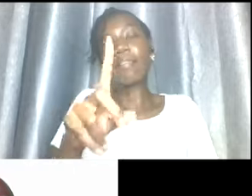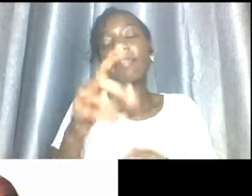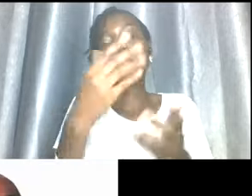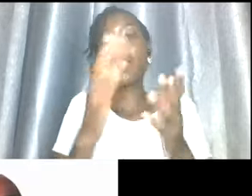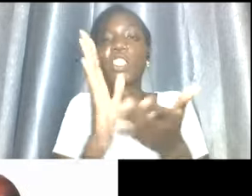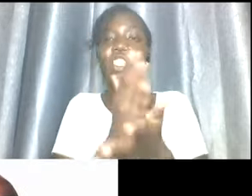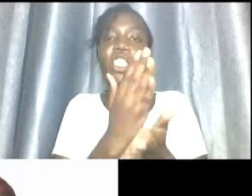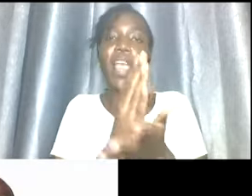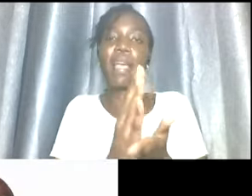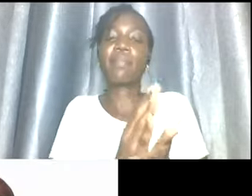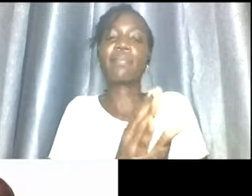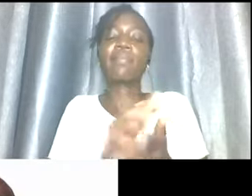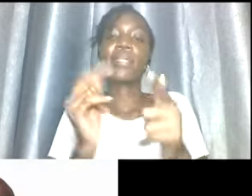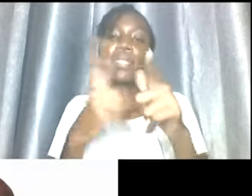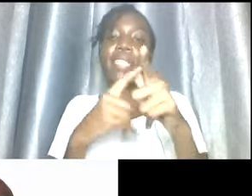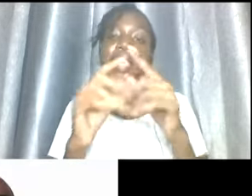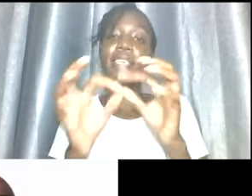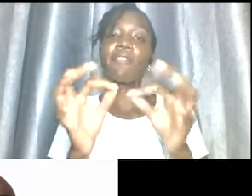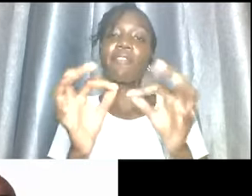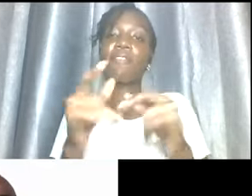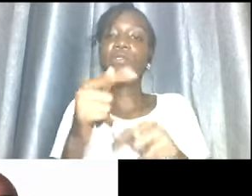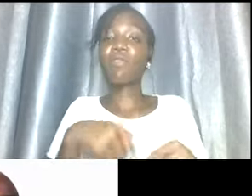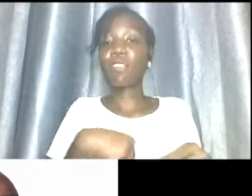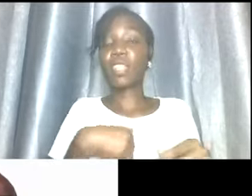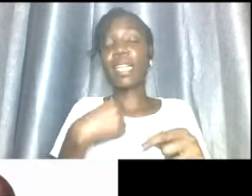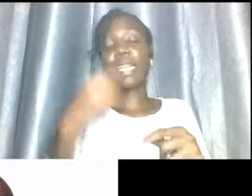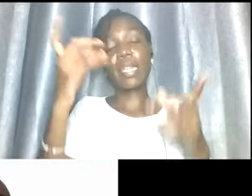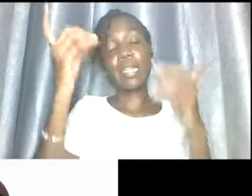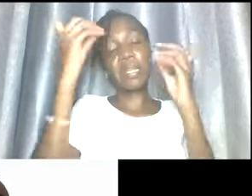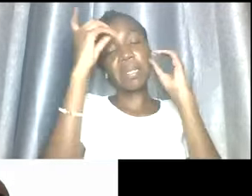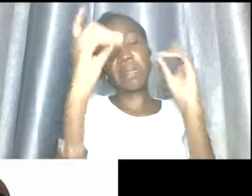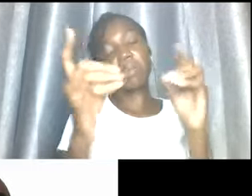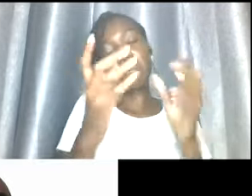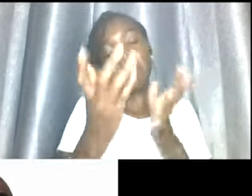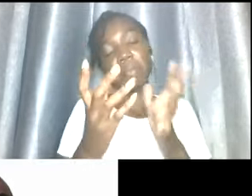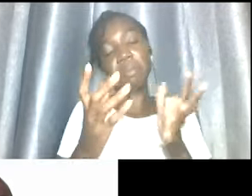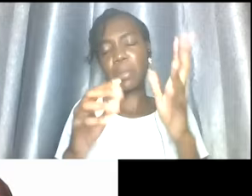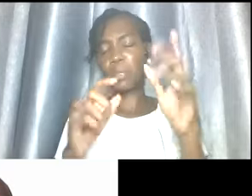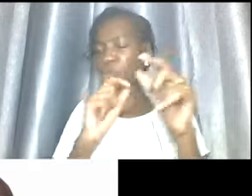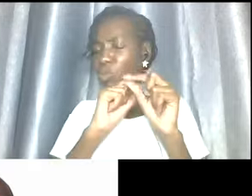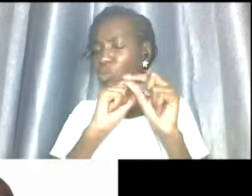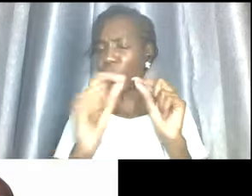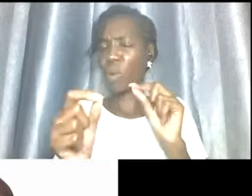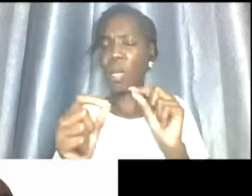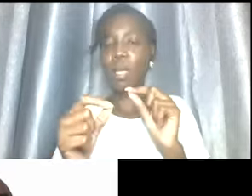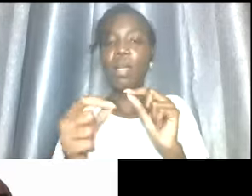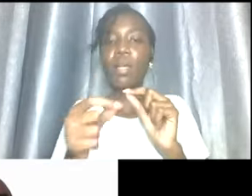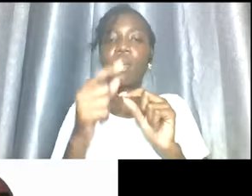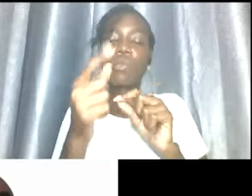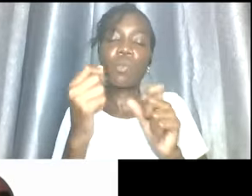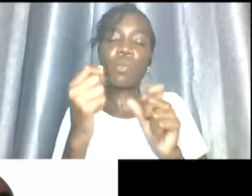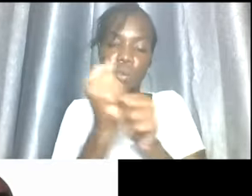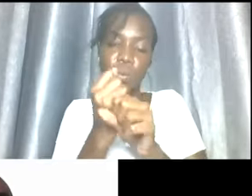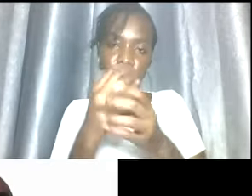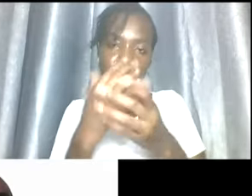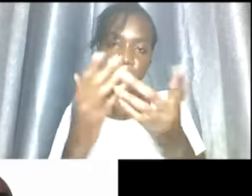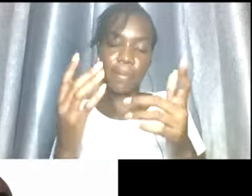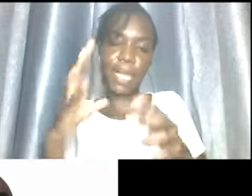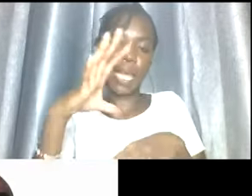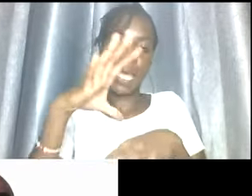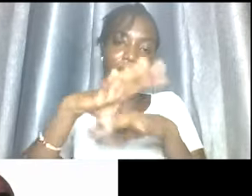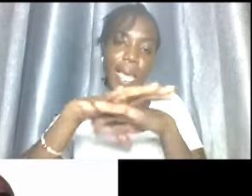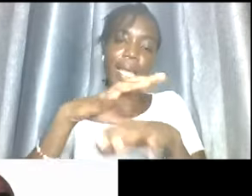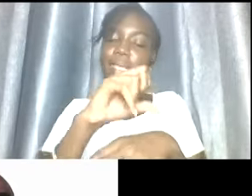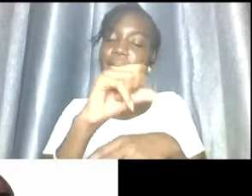If you feel that you're deficient in delivering a speech or speaking or communicating with others, find avenues